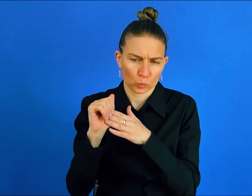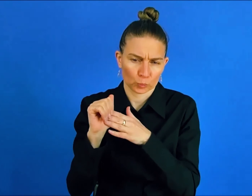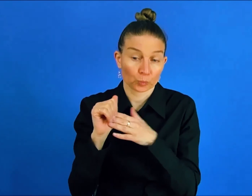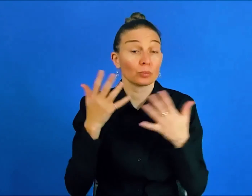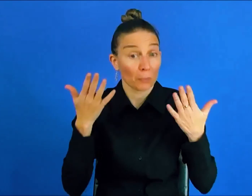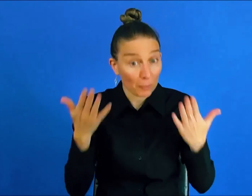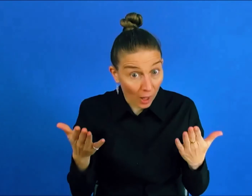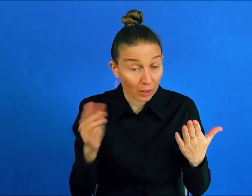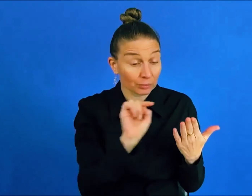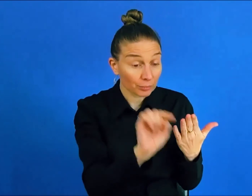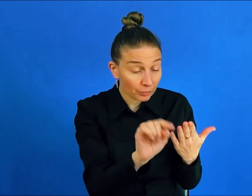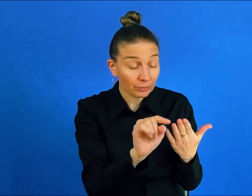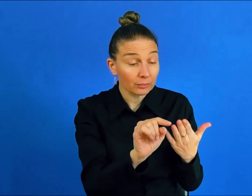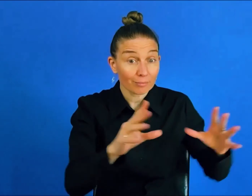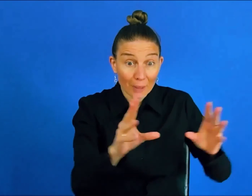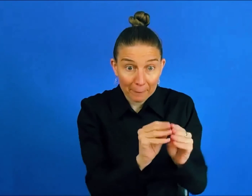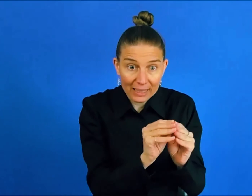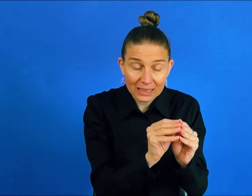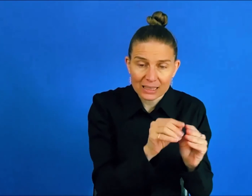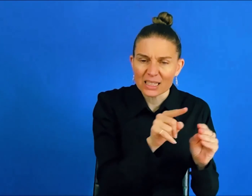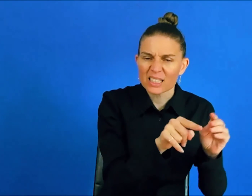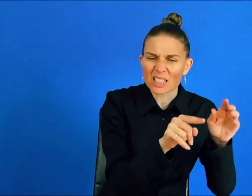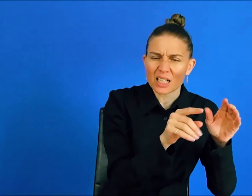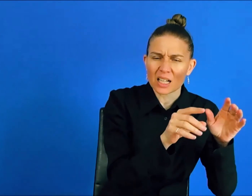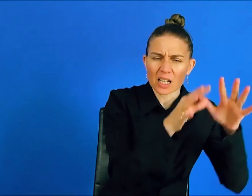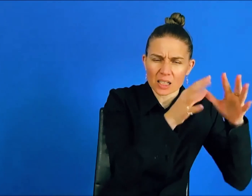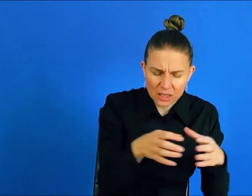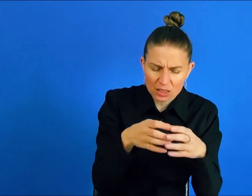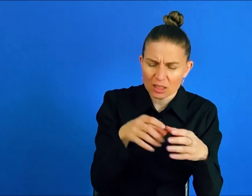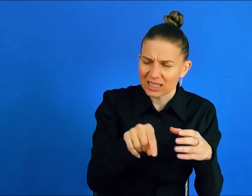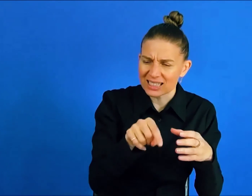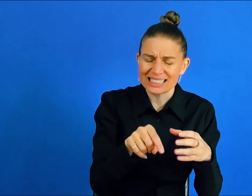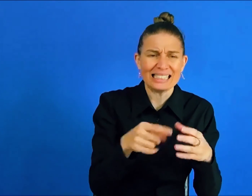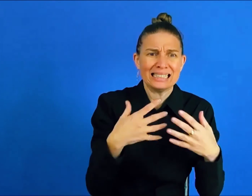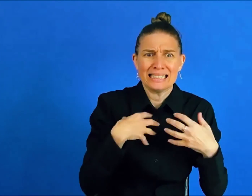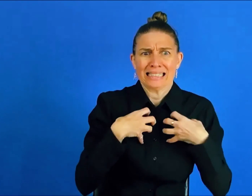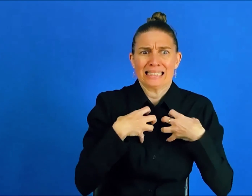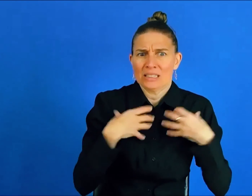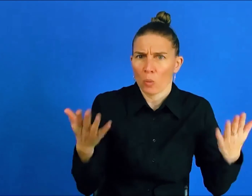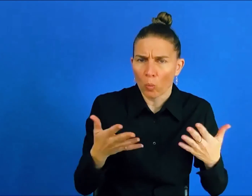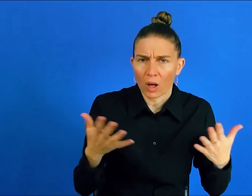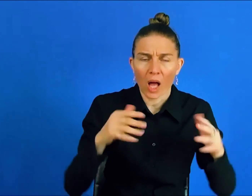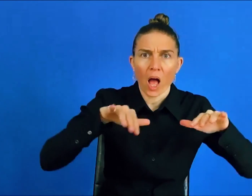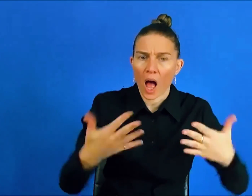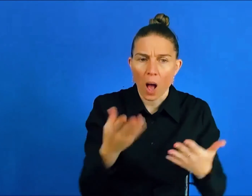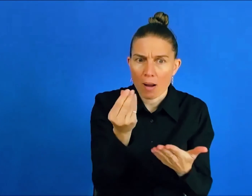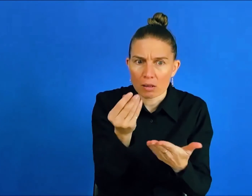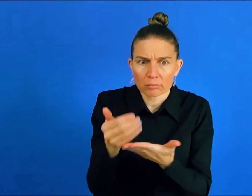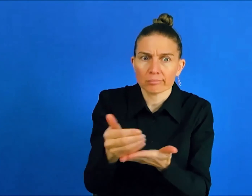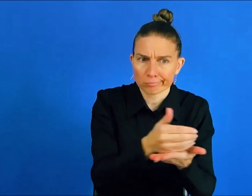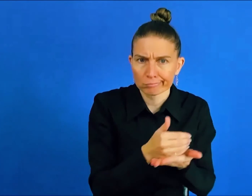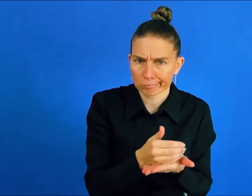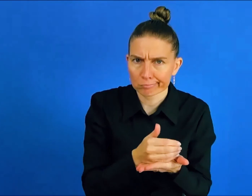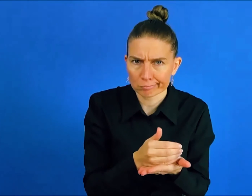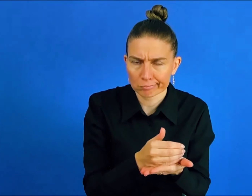the subcommittee noted that the biggest concern was how to fundraise, and the other key concern is could